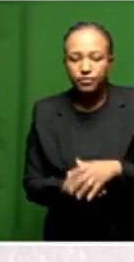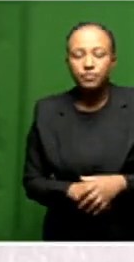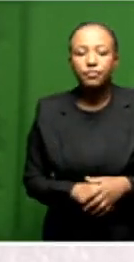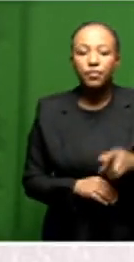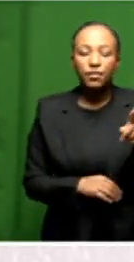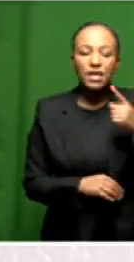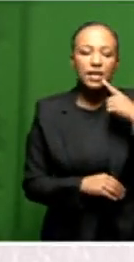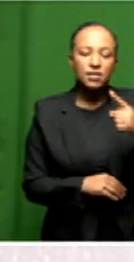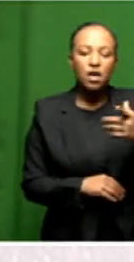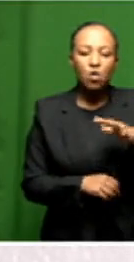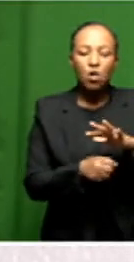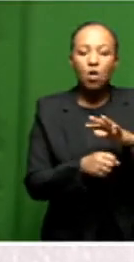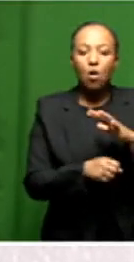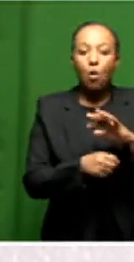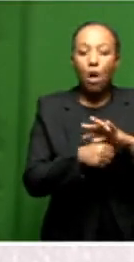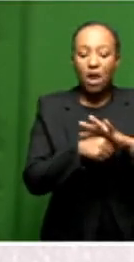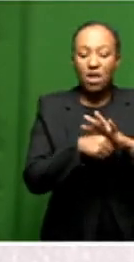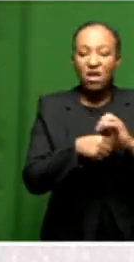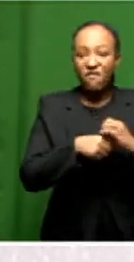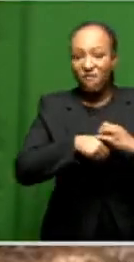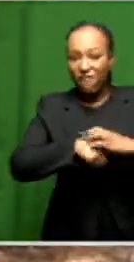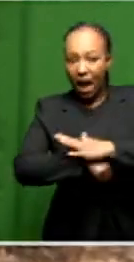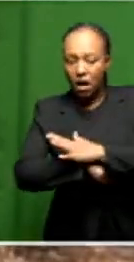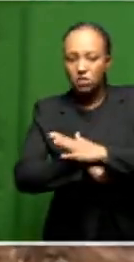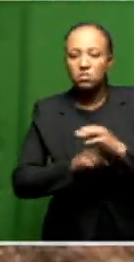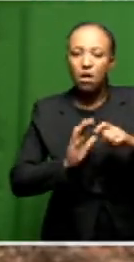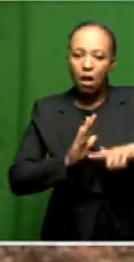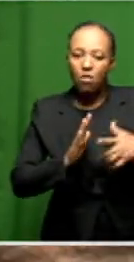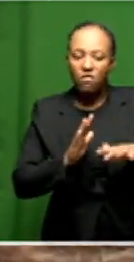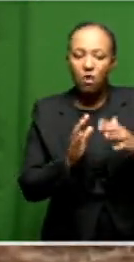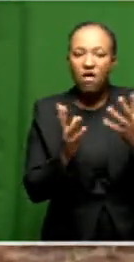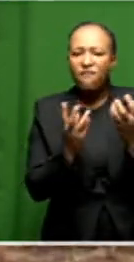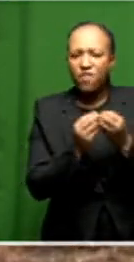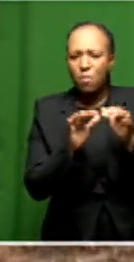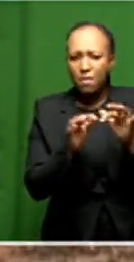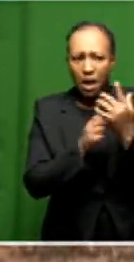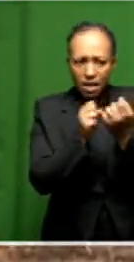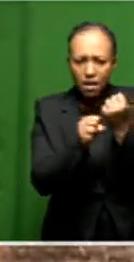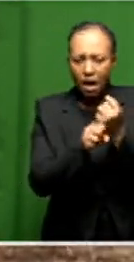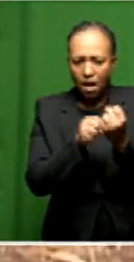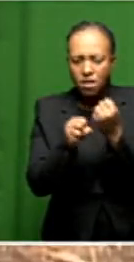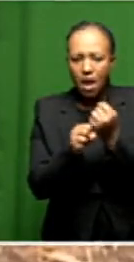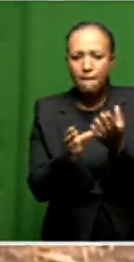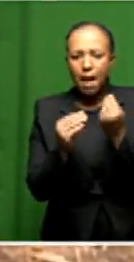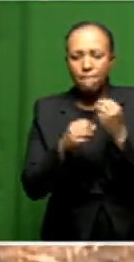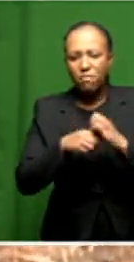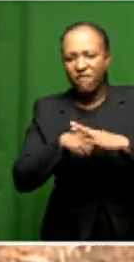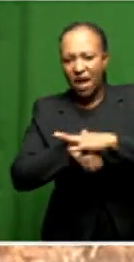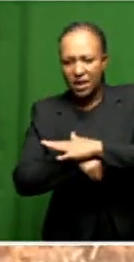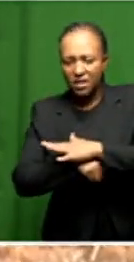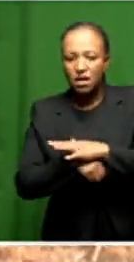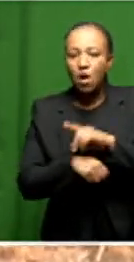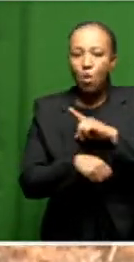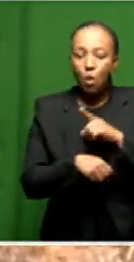says the virus has a fairly low incident rate in the country, with few people getting infected every year. The virus is